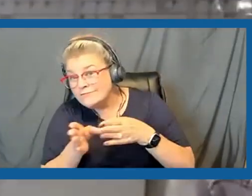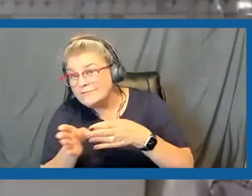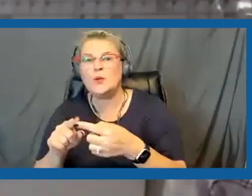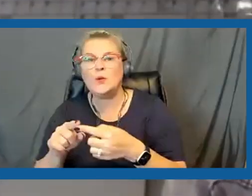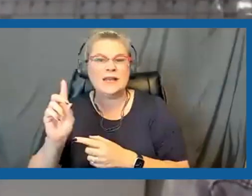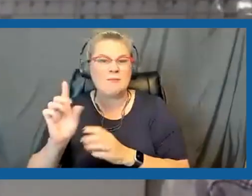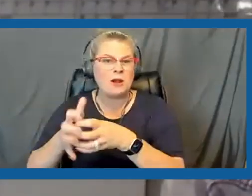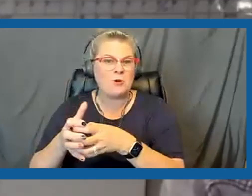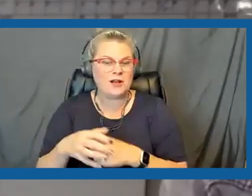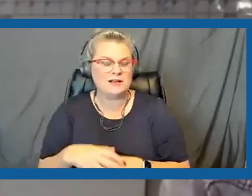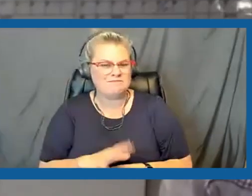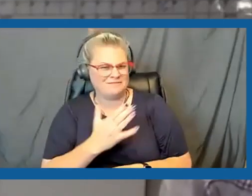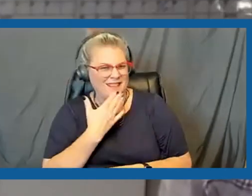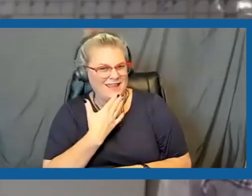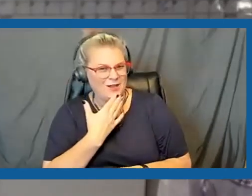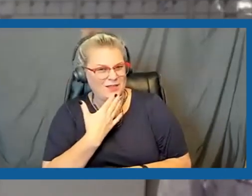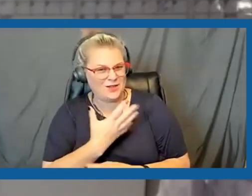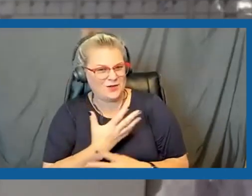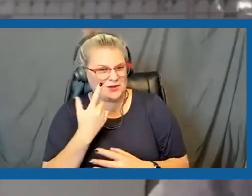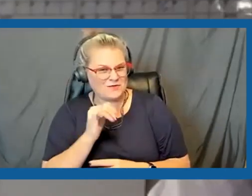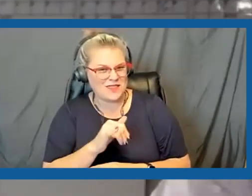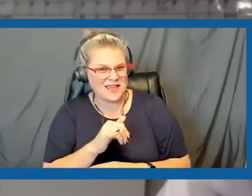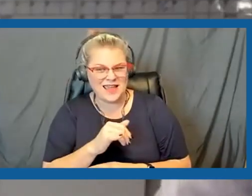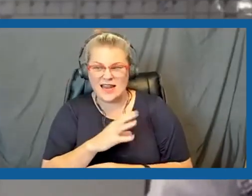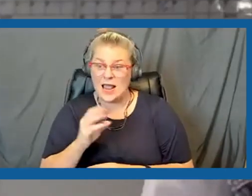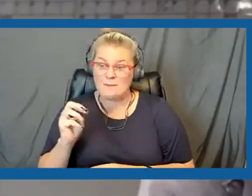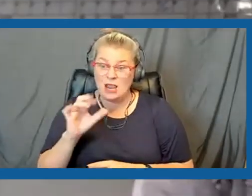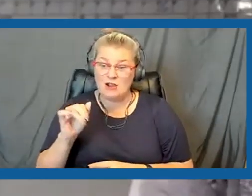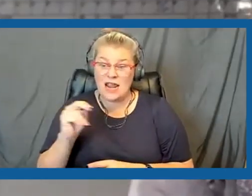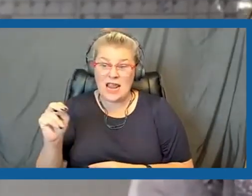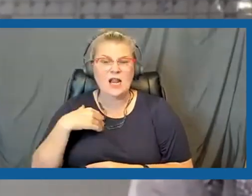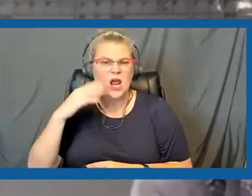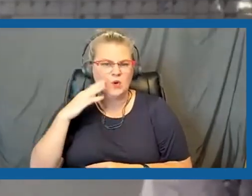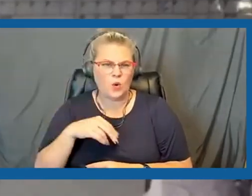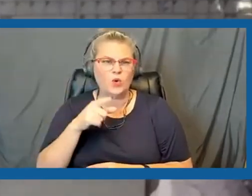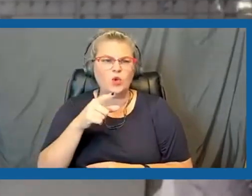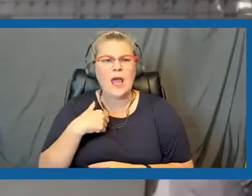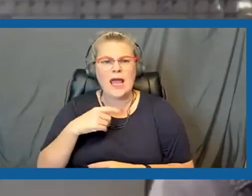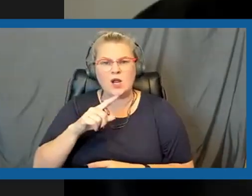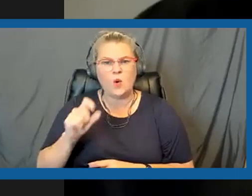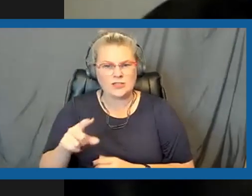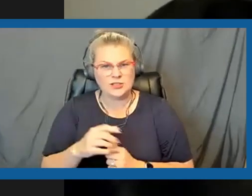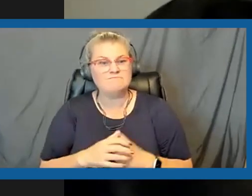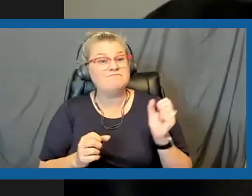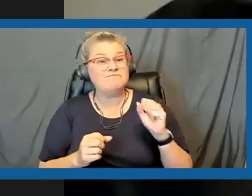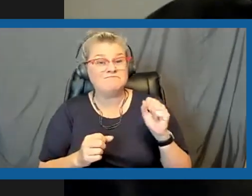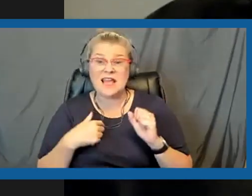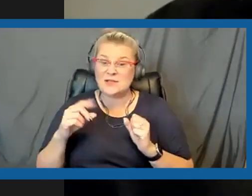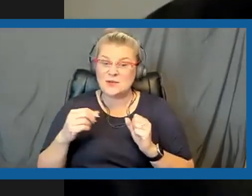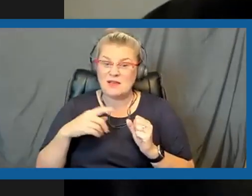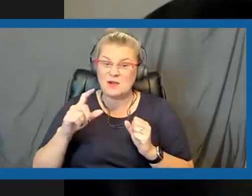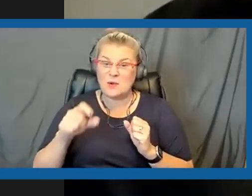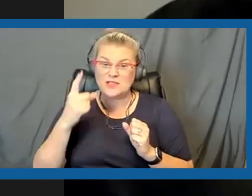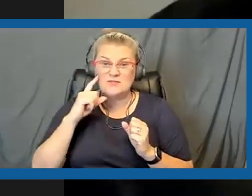Thank you. Thank you so much for that insight. Marianne, I know you had a question. I do. I have a question for